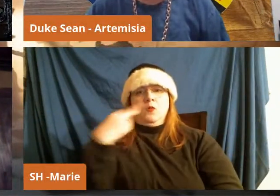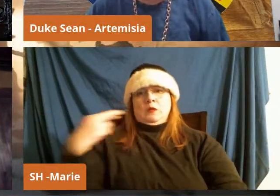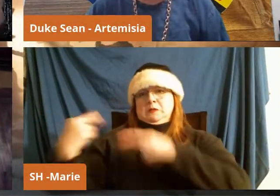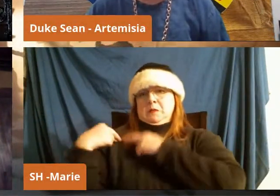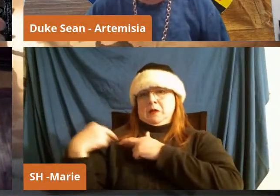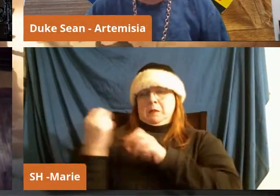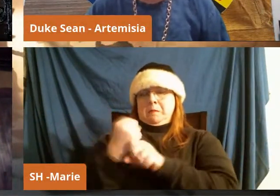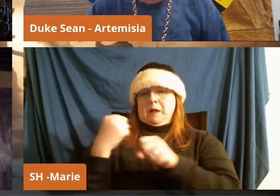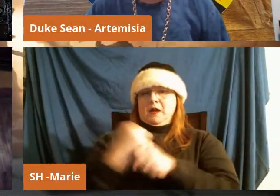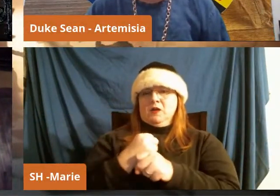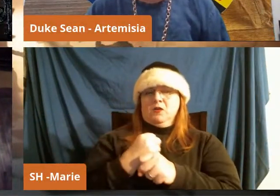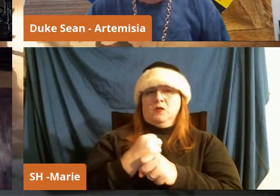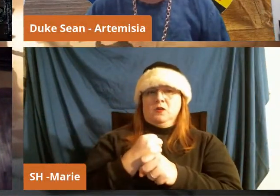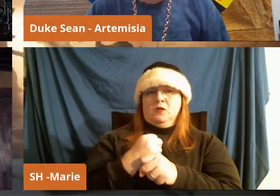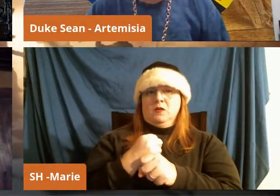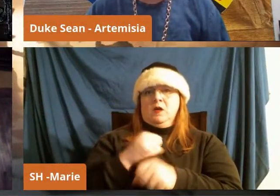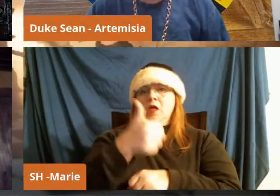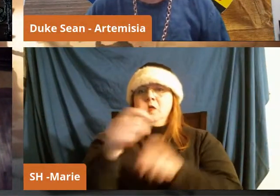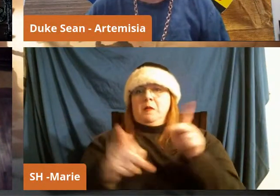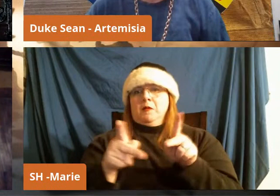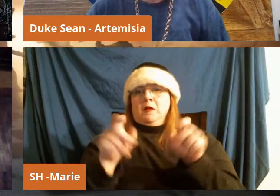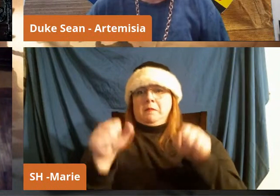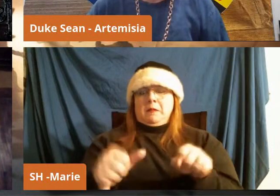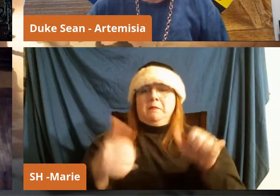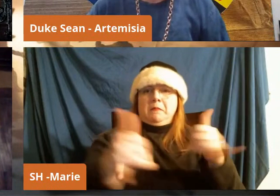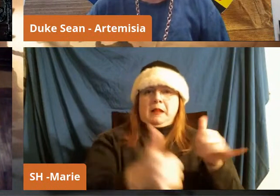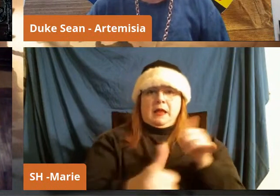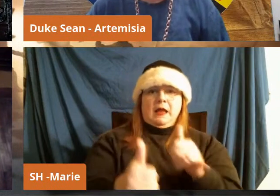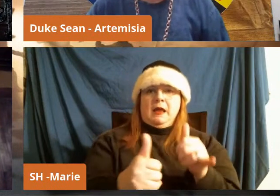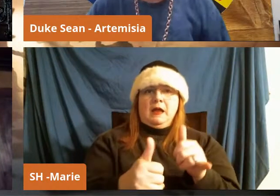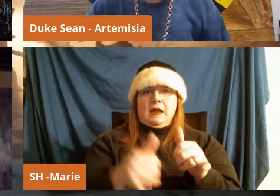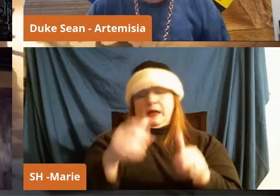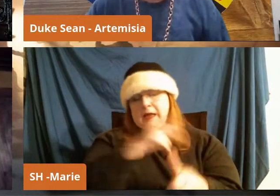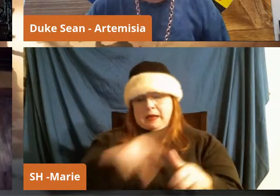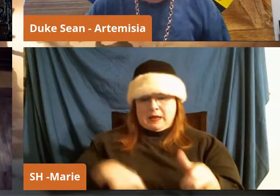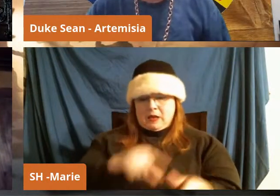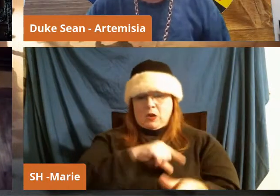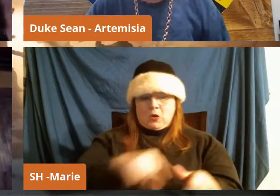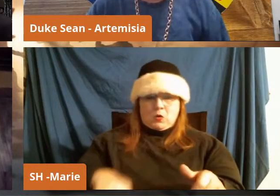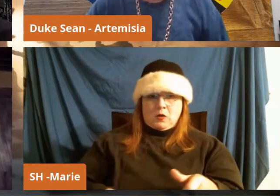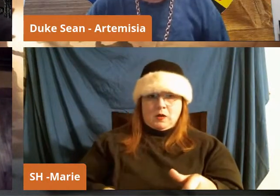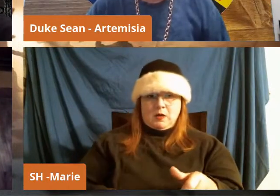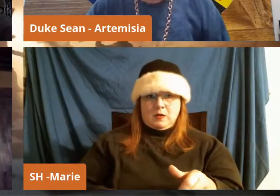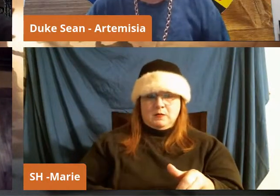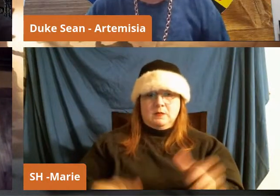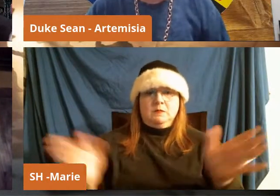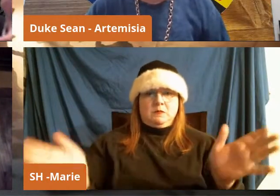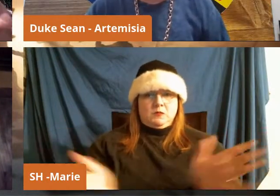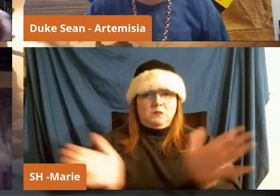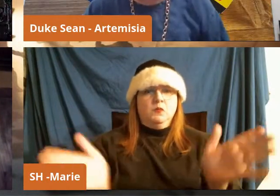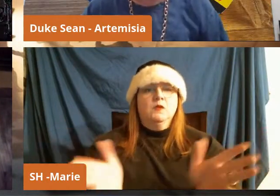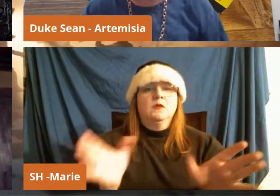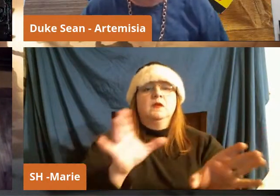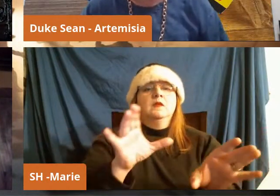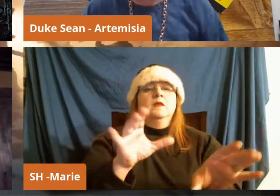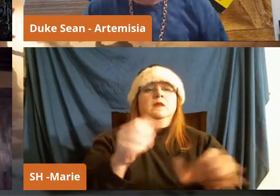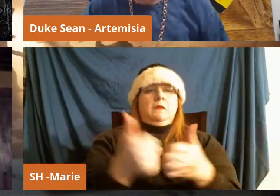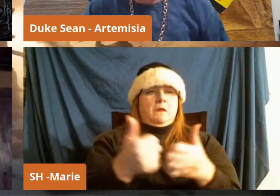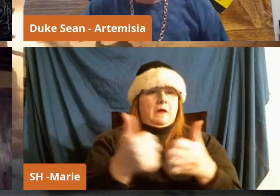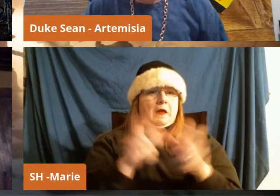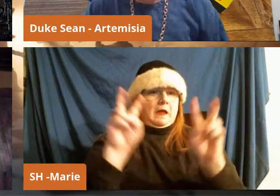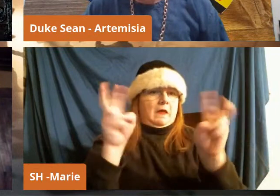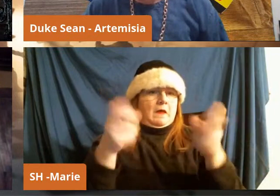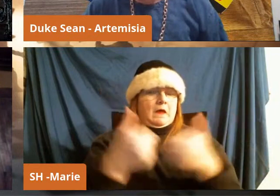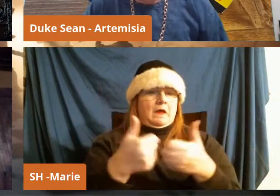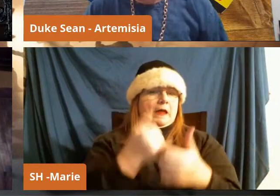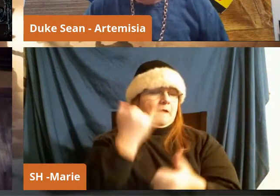is making sure the rest of us can play, right? That's part of the king and queen's job, is sort of facilitating the game. Right. So if we're seeing a